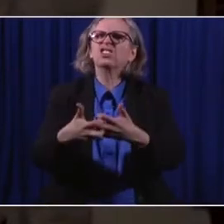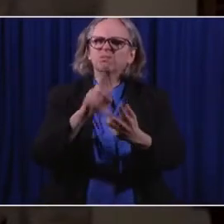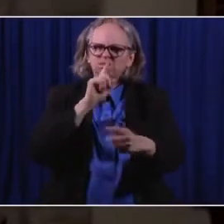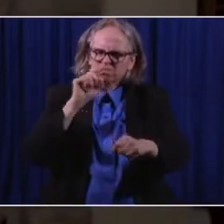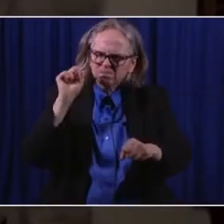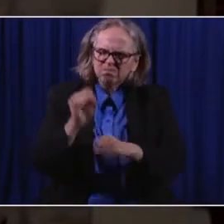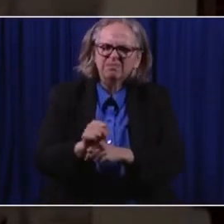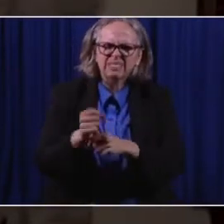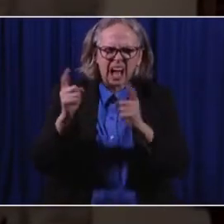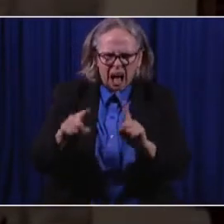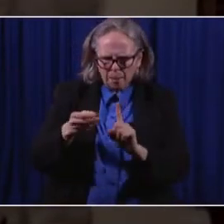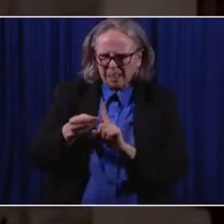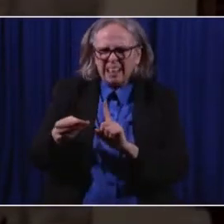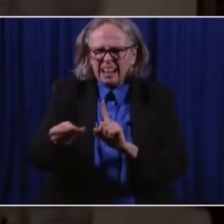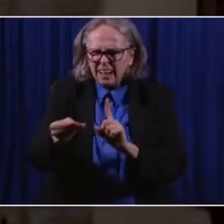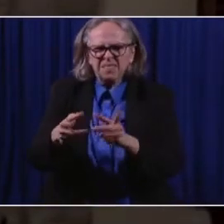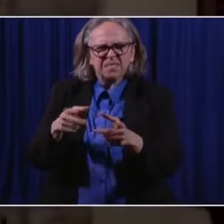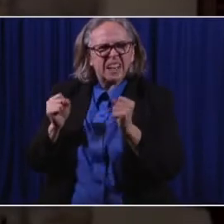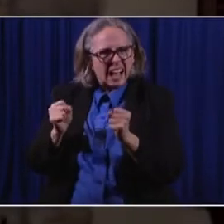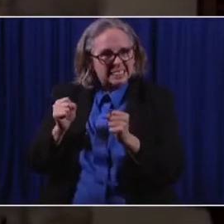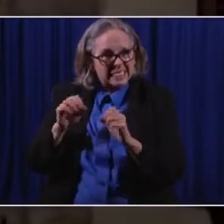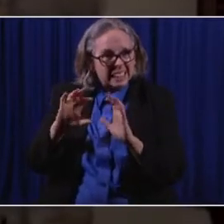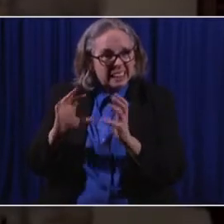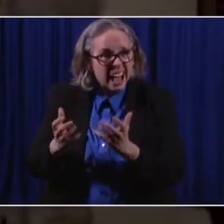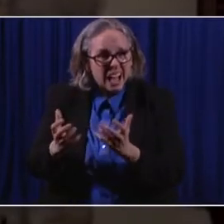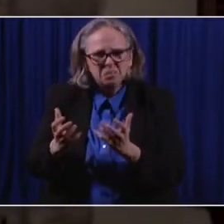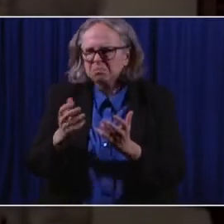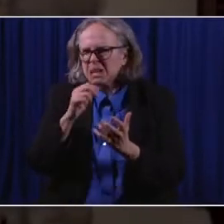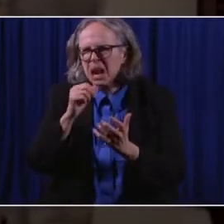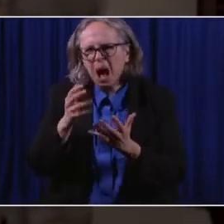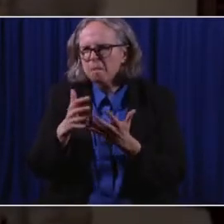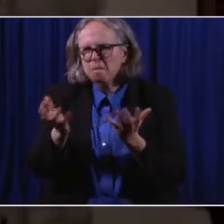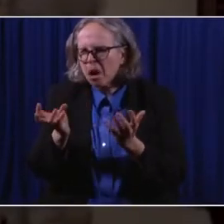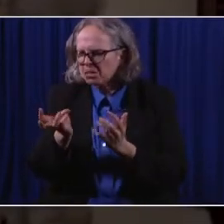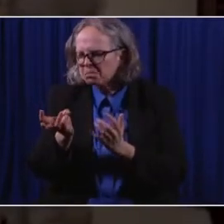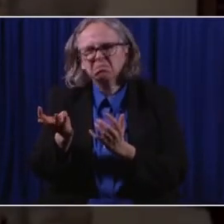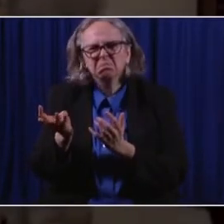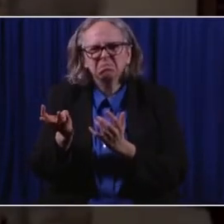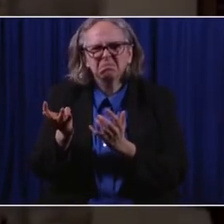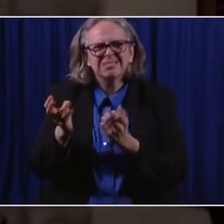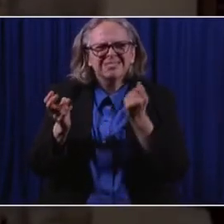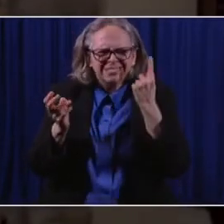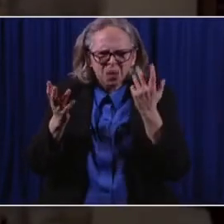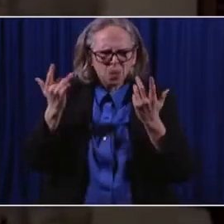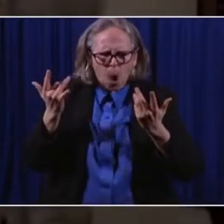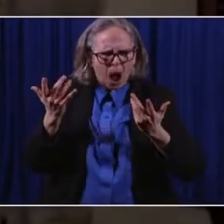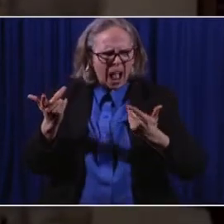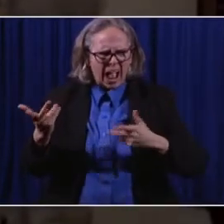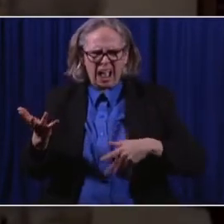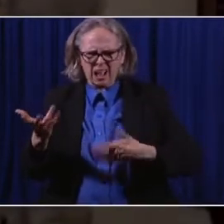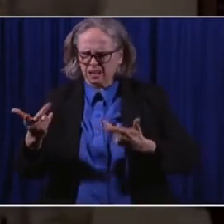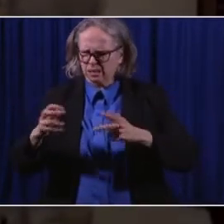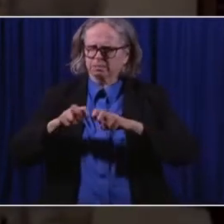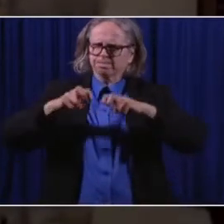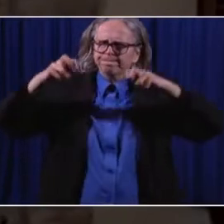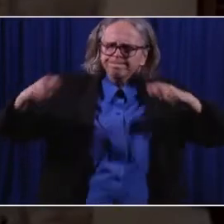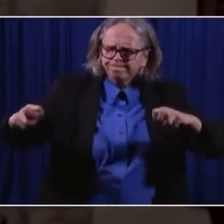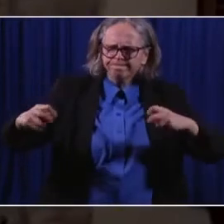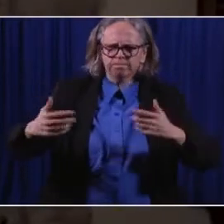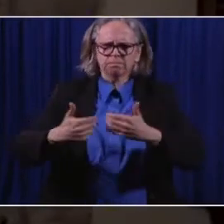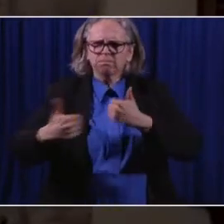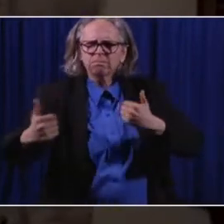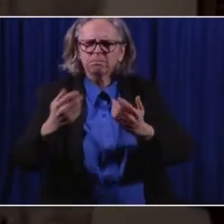are mask compliant, and do the best they can with socially distance, they do not have an